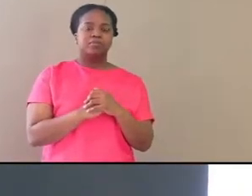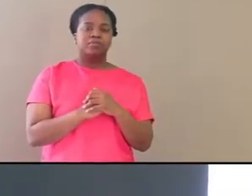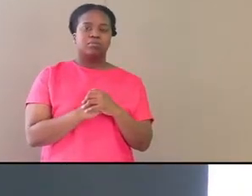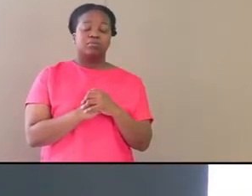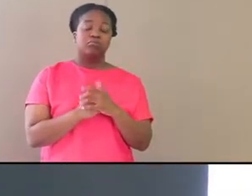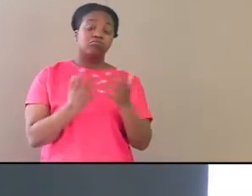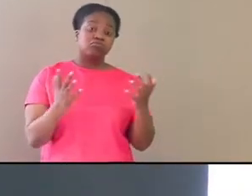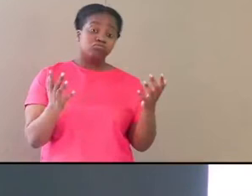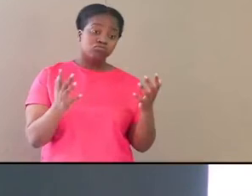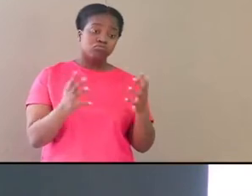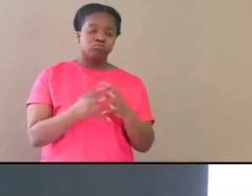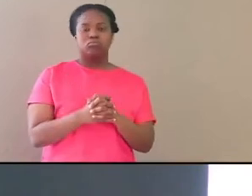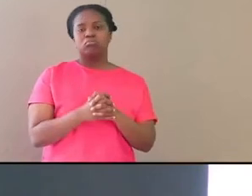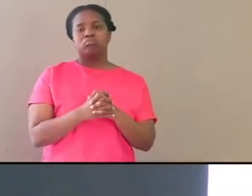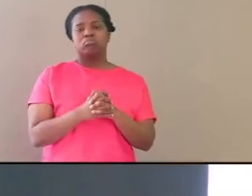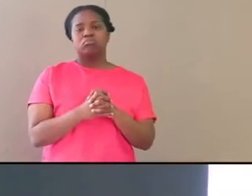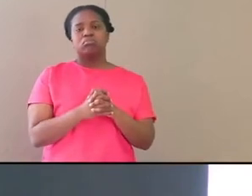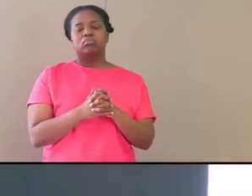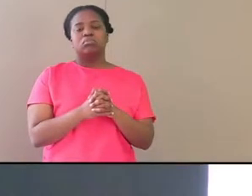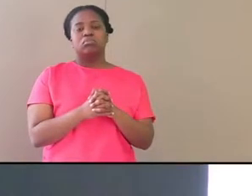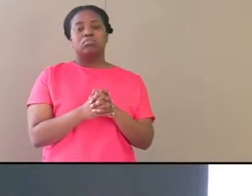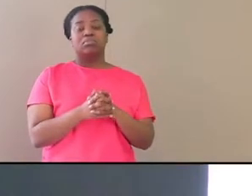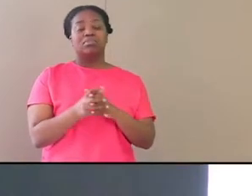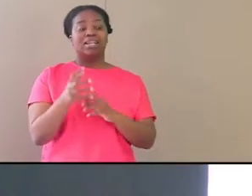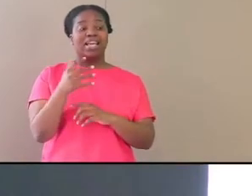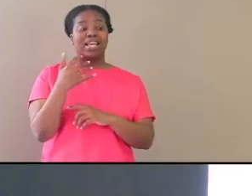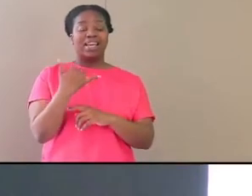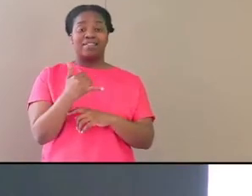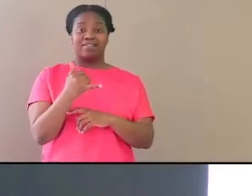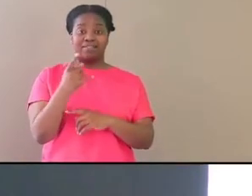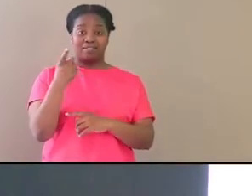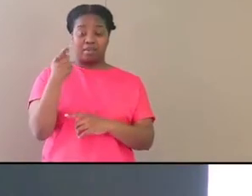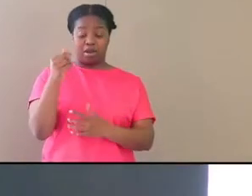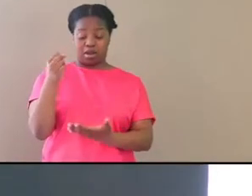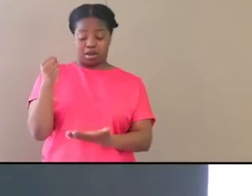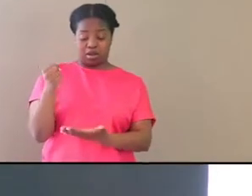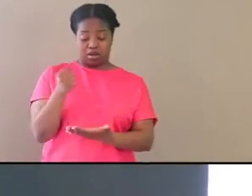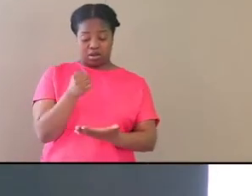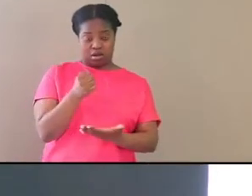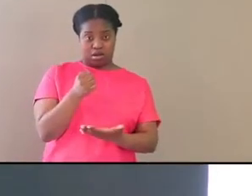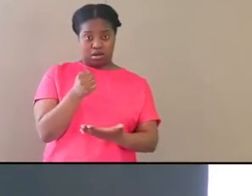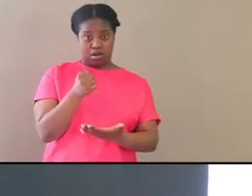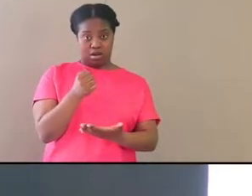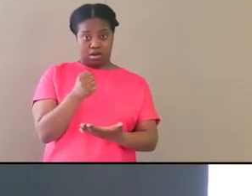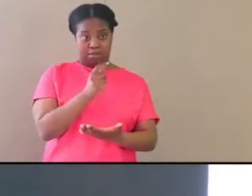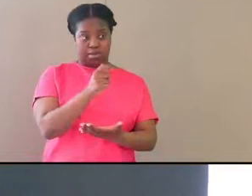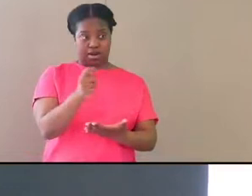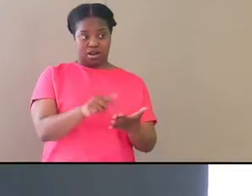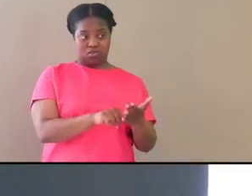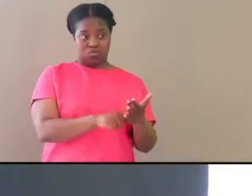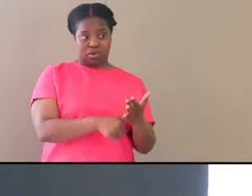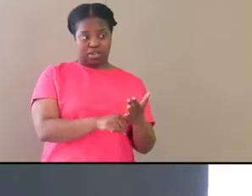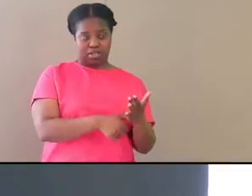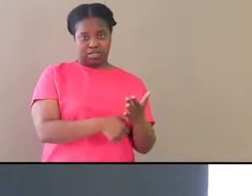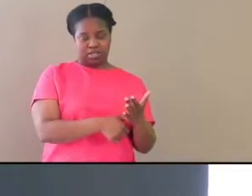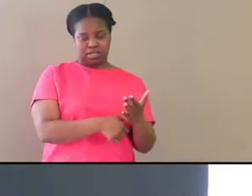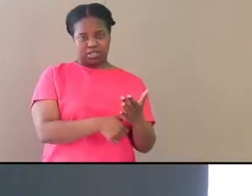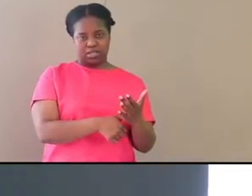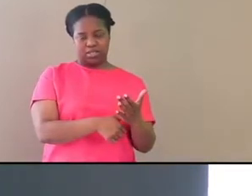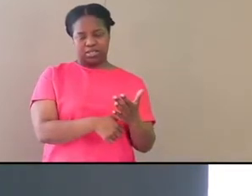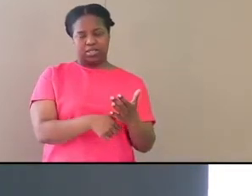well, if we don't get donor funding to pay the grants, we don't pay the grants.